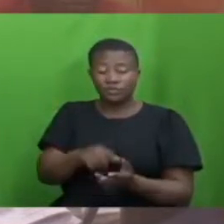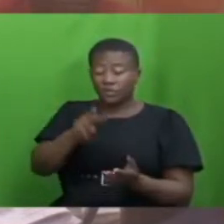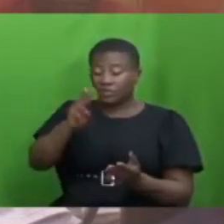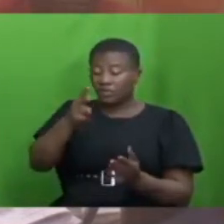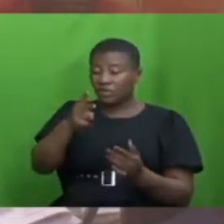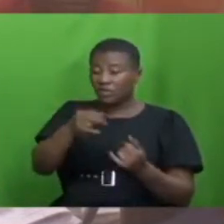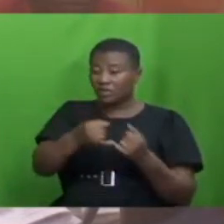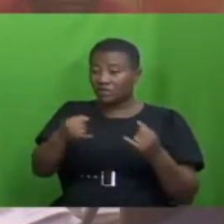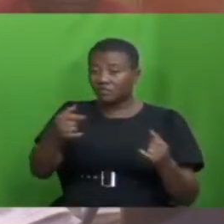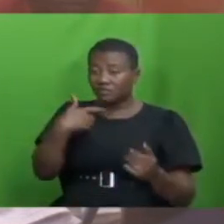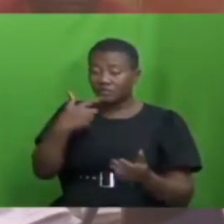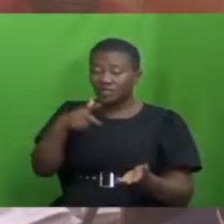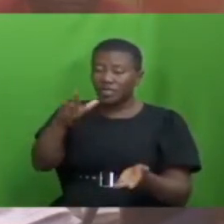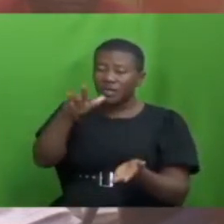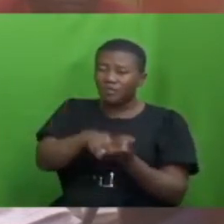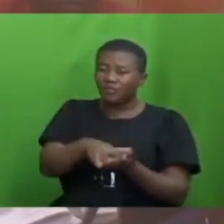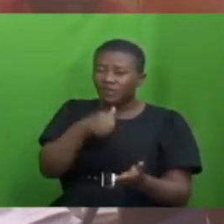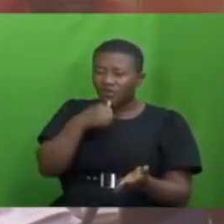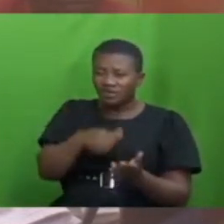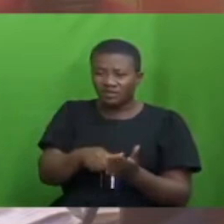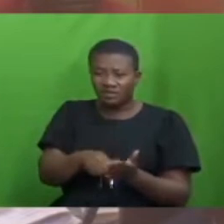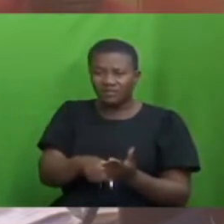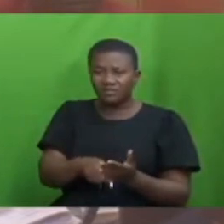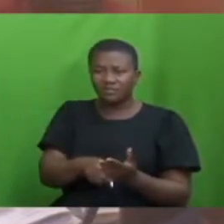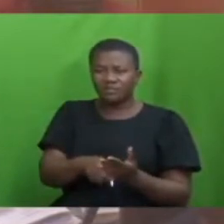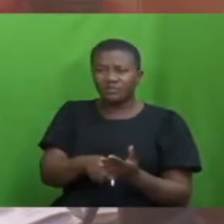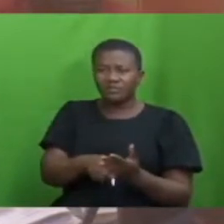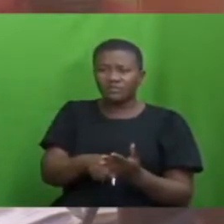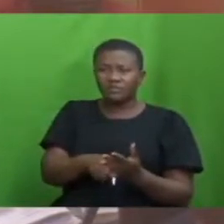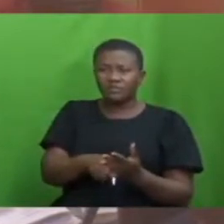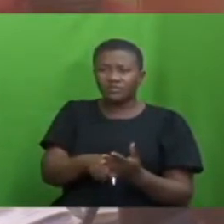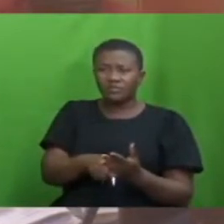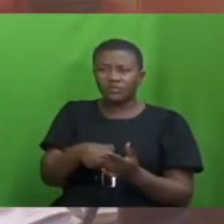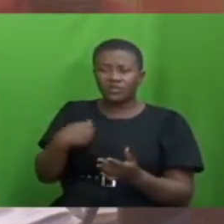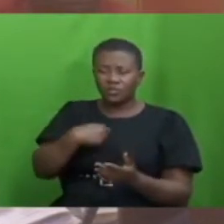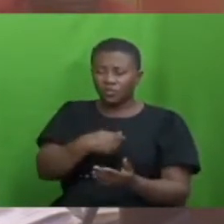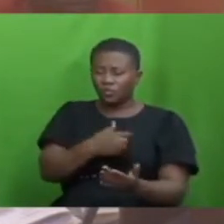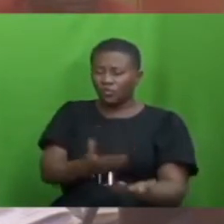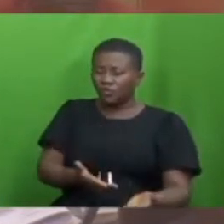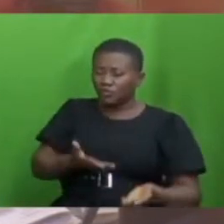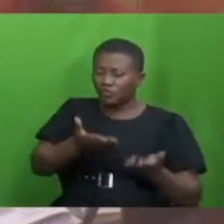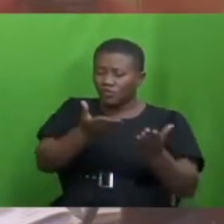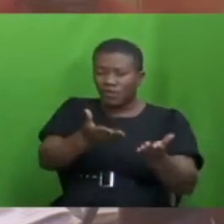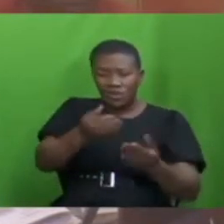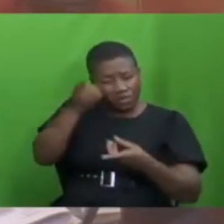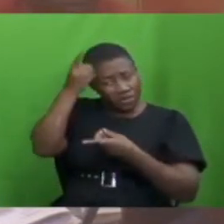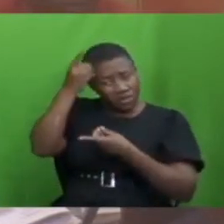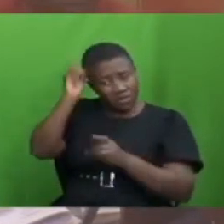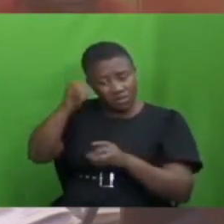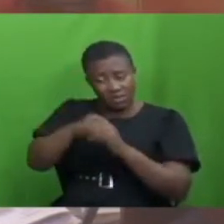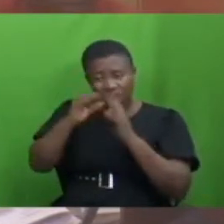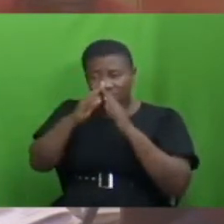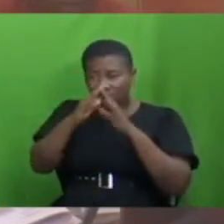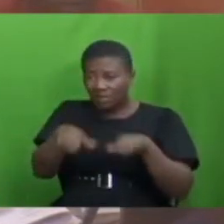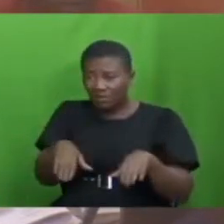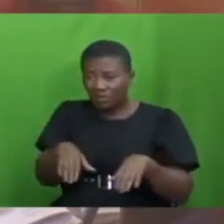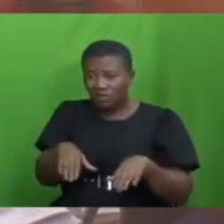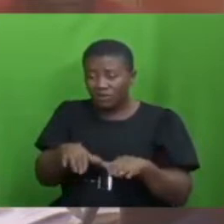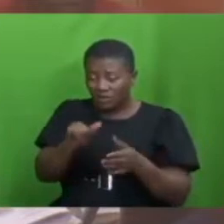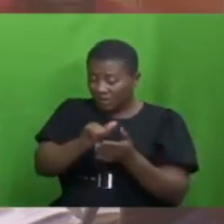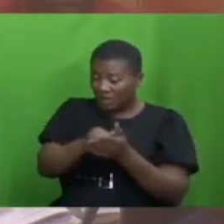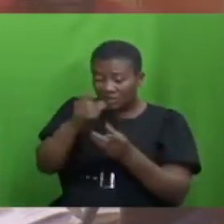says approval letter. You are conveying the decision of this House. And that